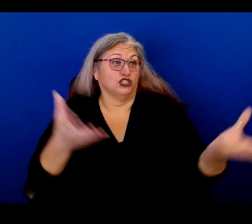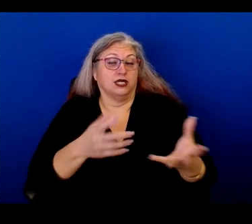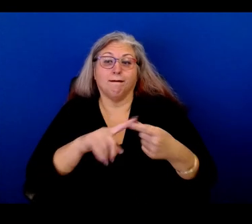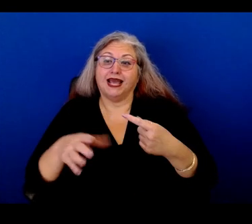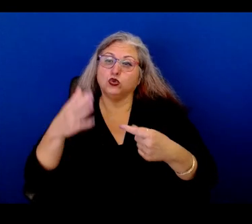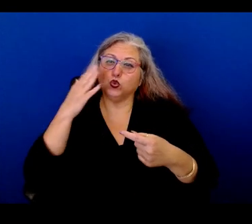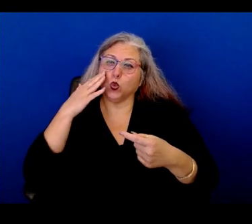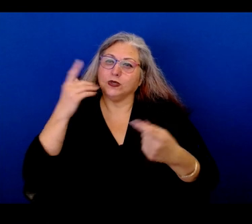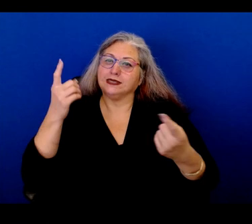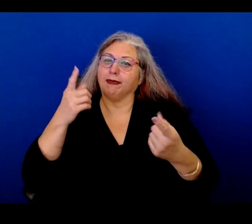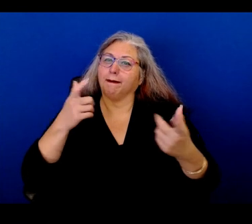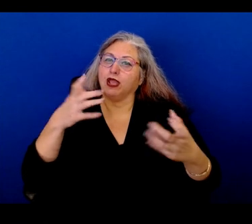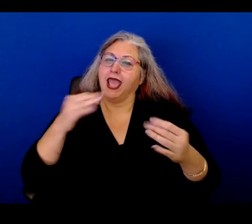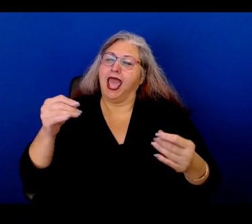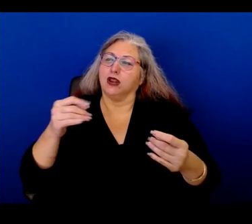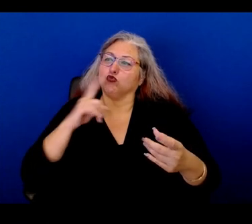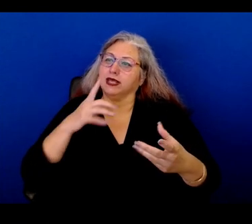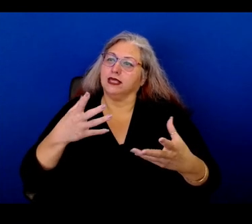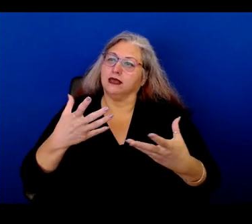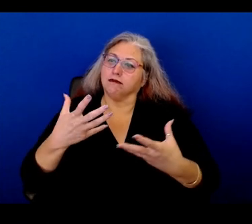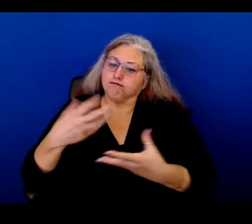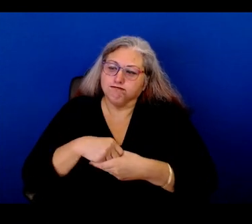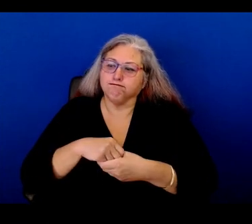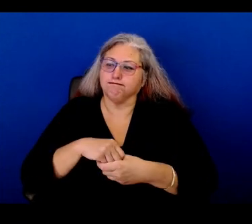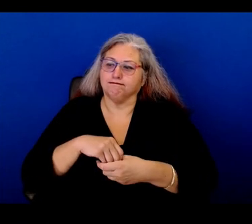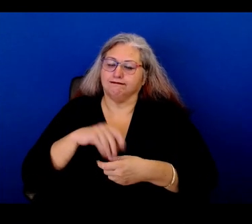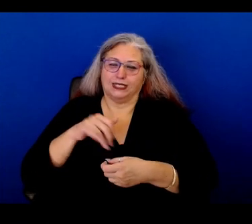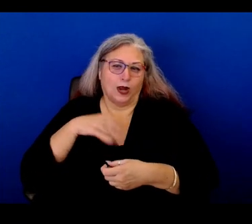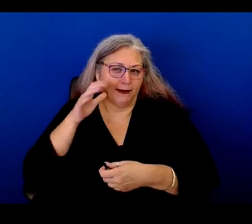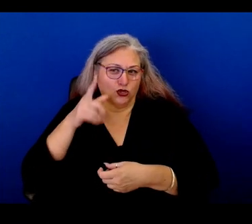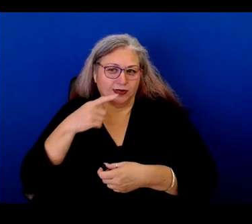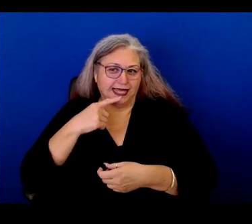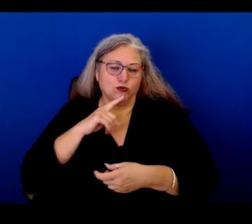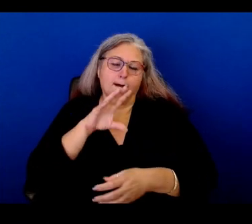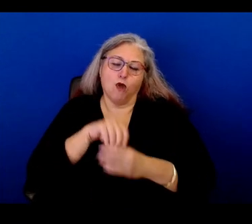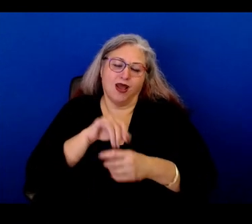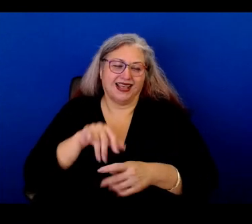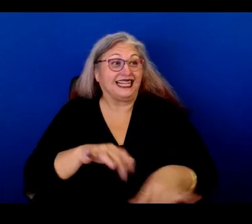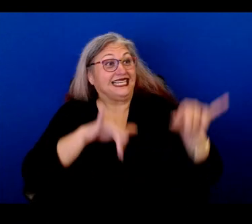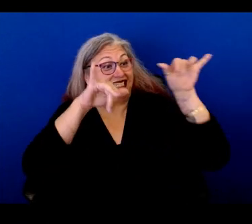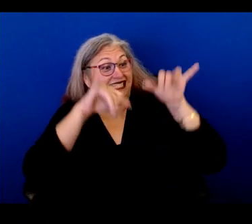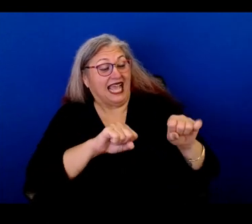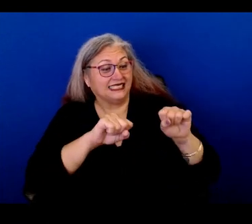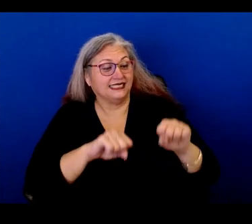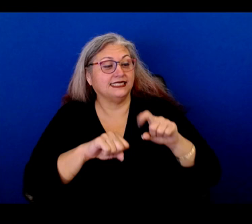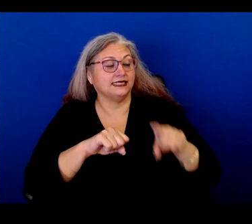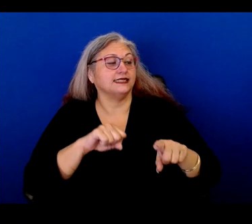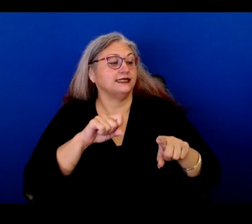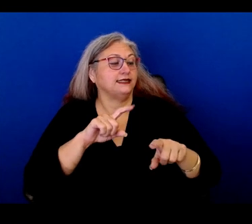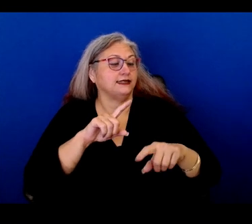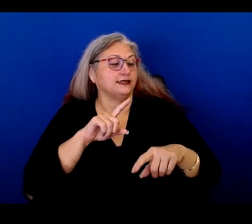there's something larger and it embraces you and you're part of it. That's what I'm hearing. Yes, I think that to be able